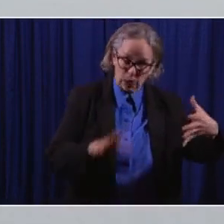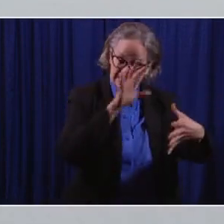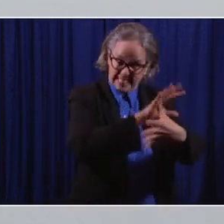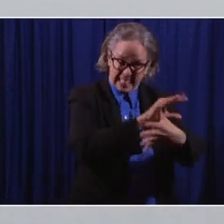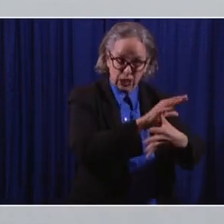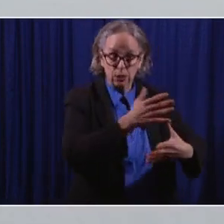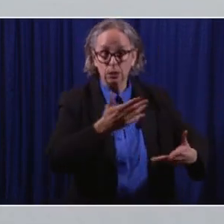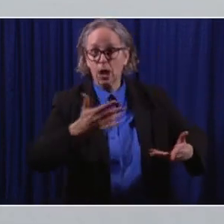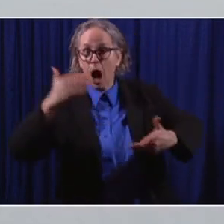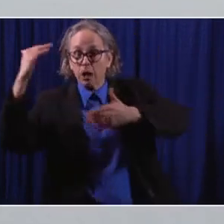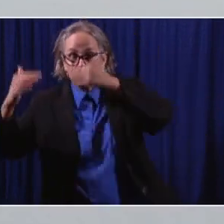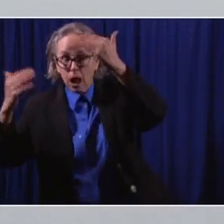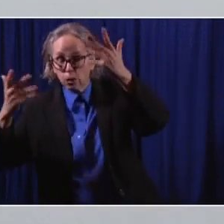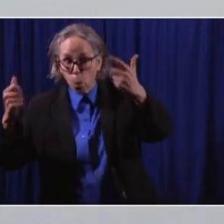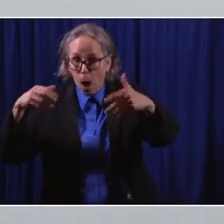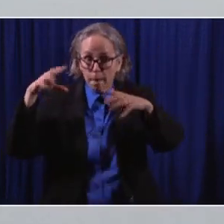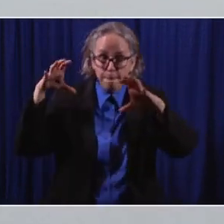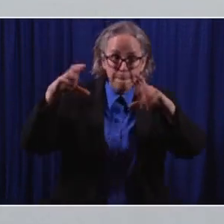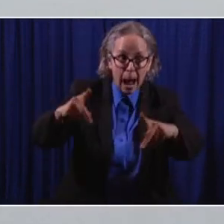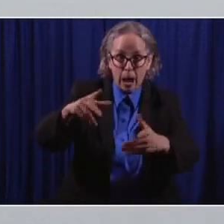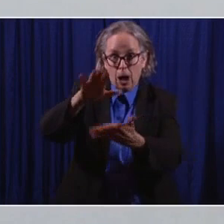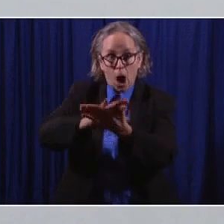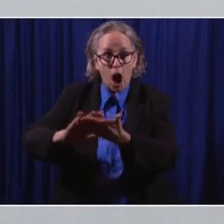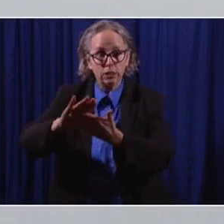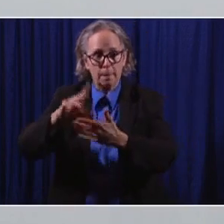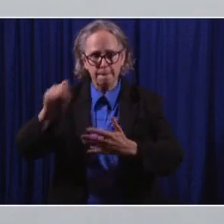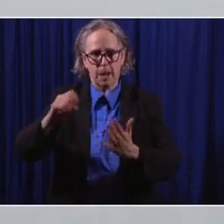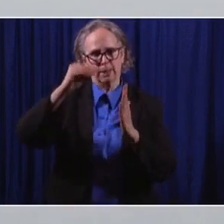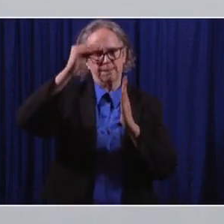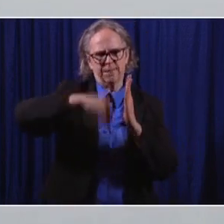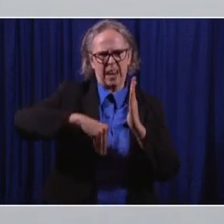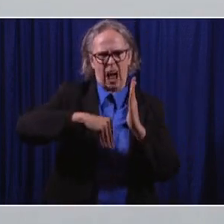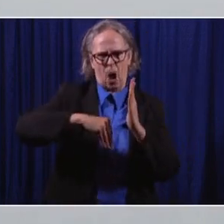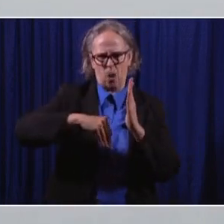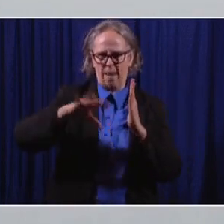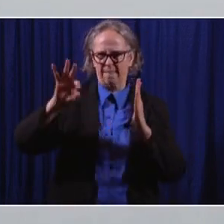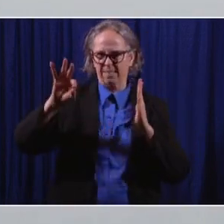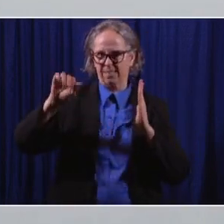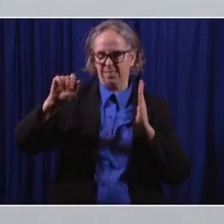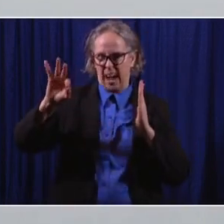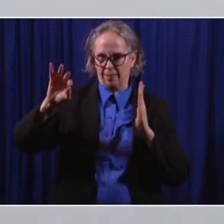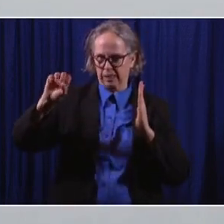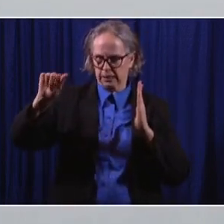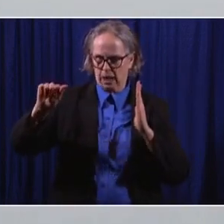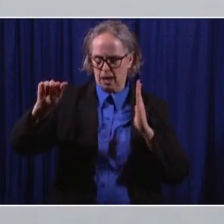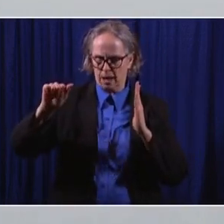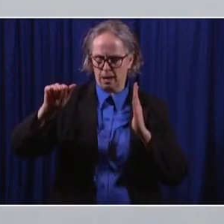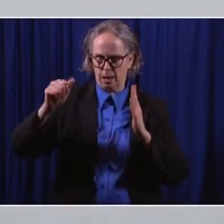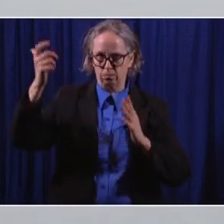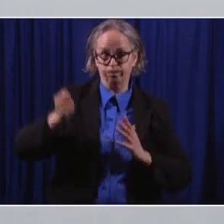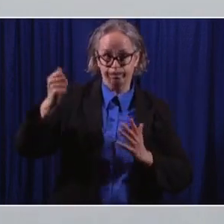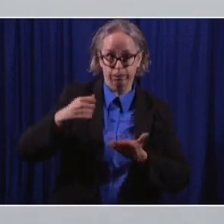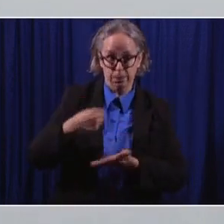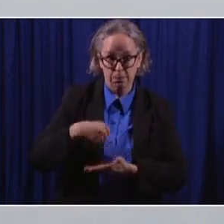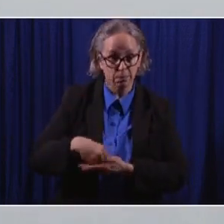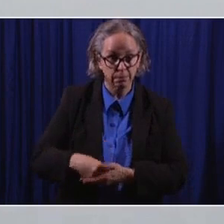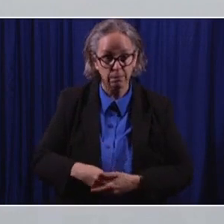FAFSA. Ohio families every year miss out on financial aid simply for not completing this